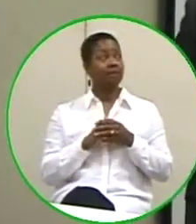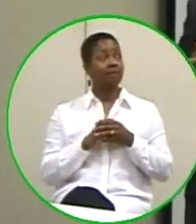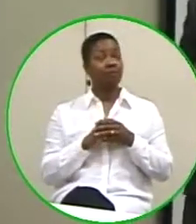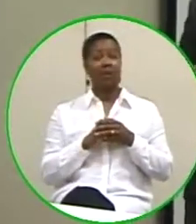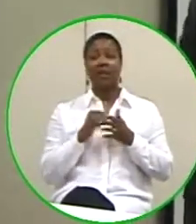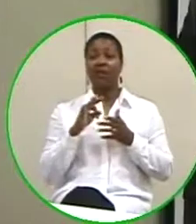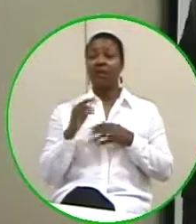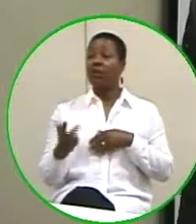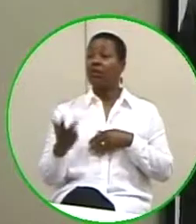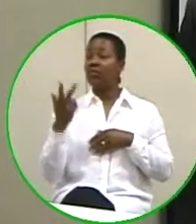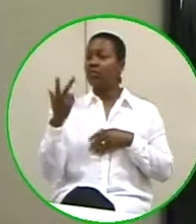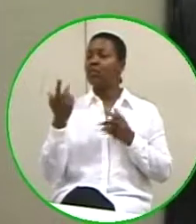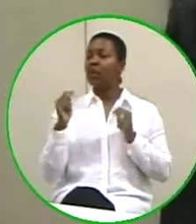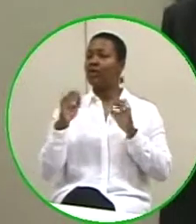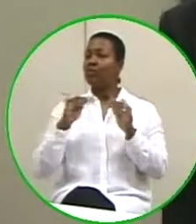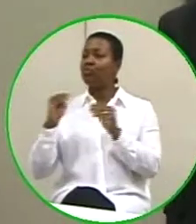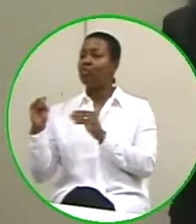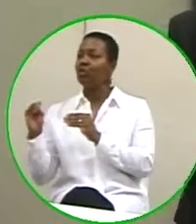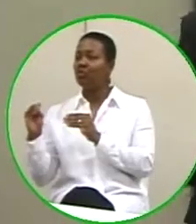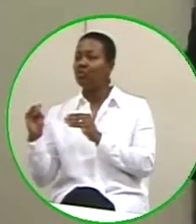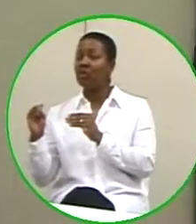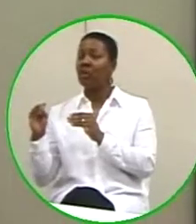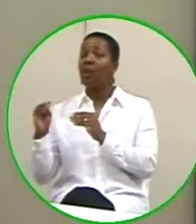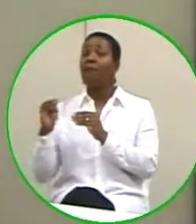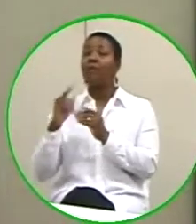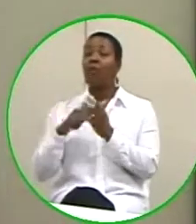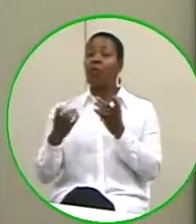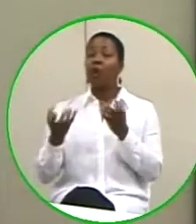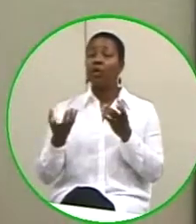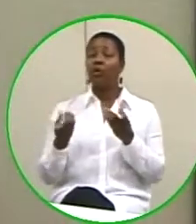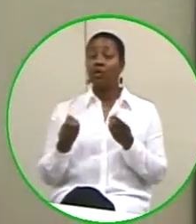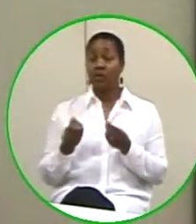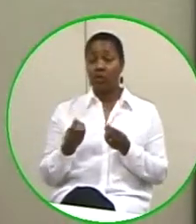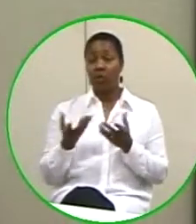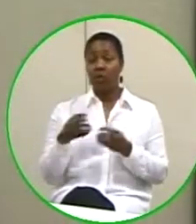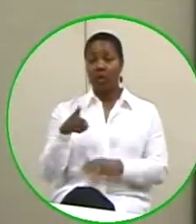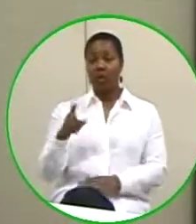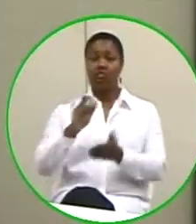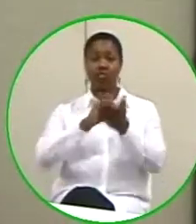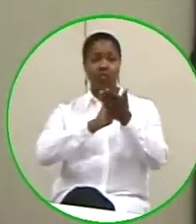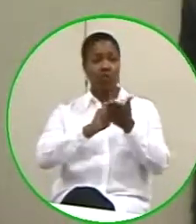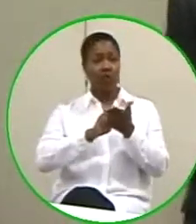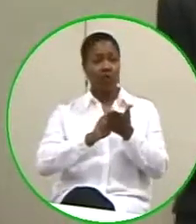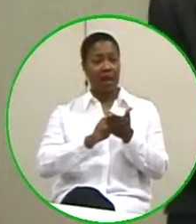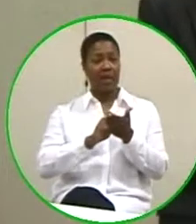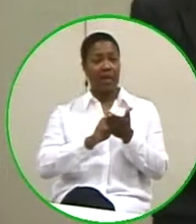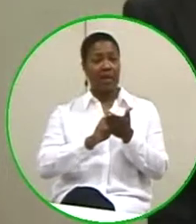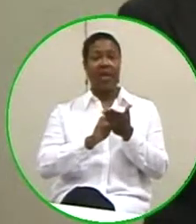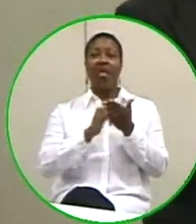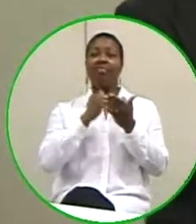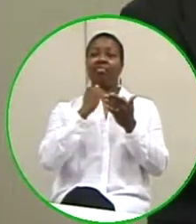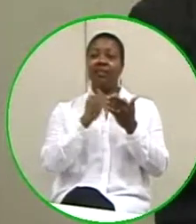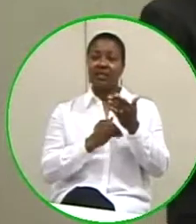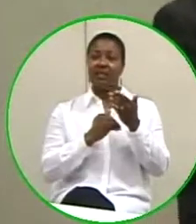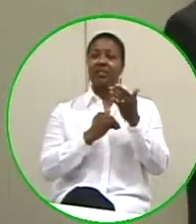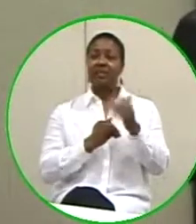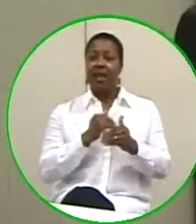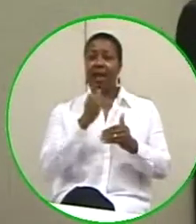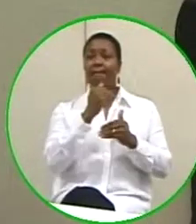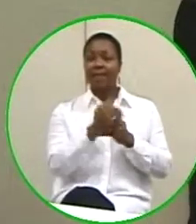If you're in a 3, try to move in with somebody else. What I want you to do is I want you to write the step-by-step